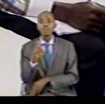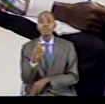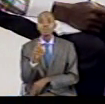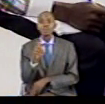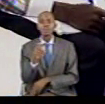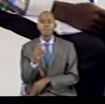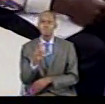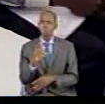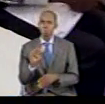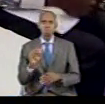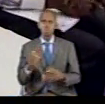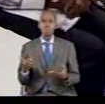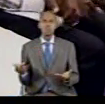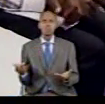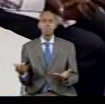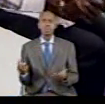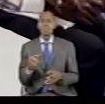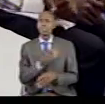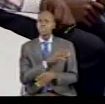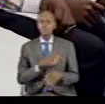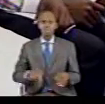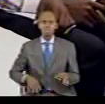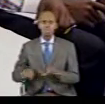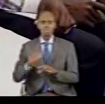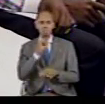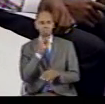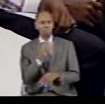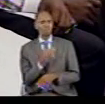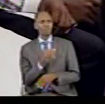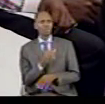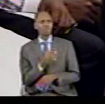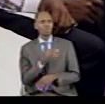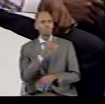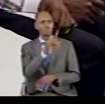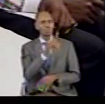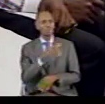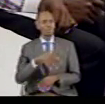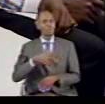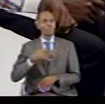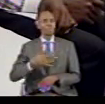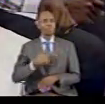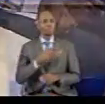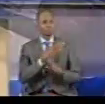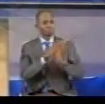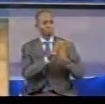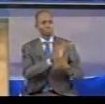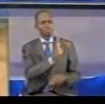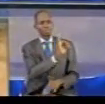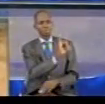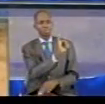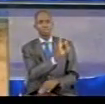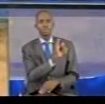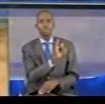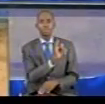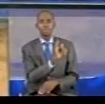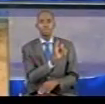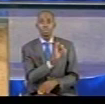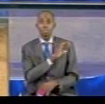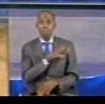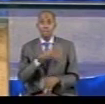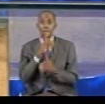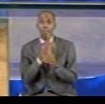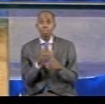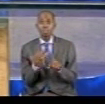didn't say, Peter, that's too pushful, don't come. Peter, that's looking